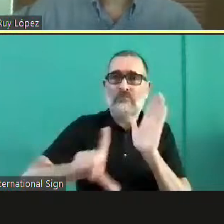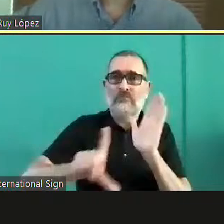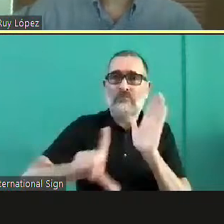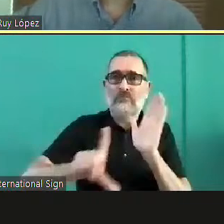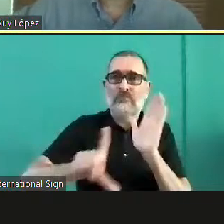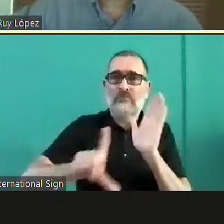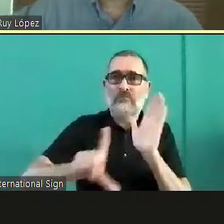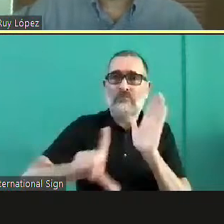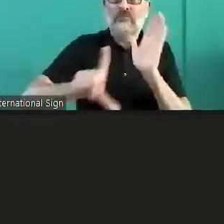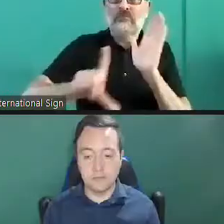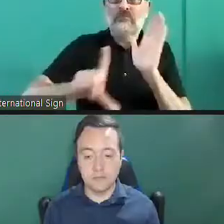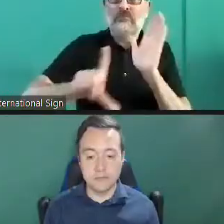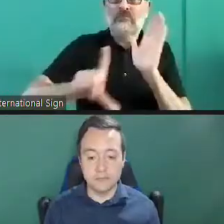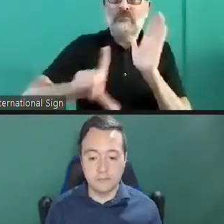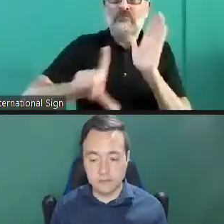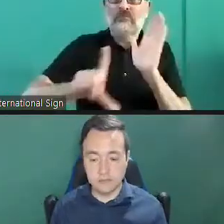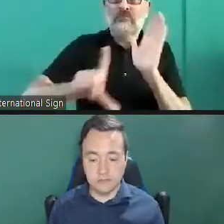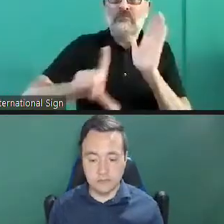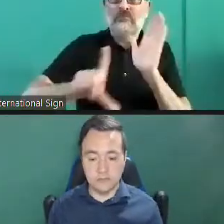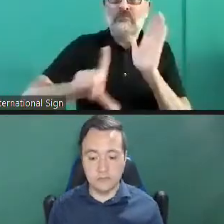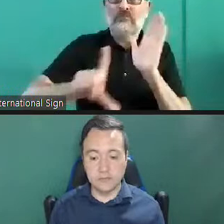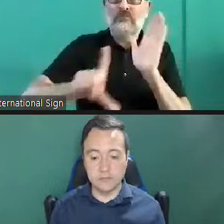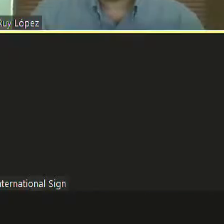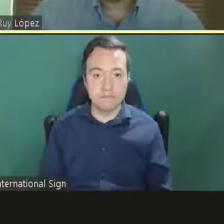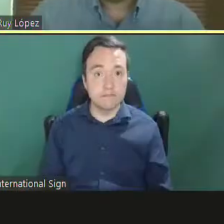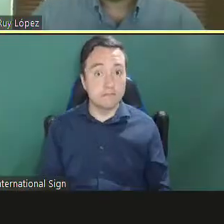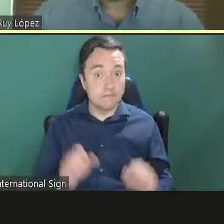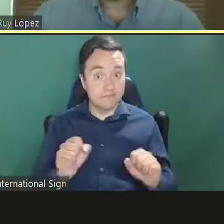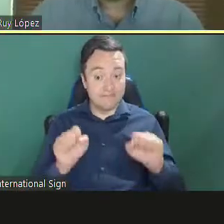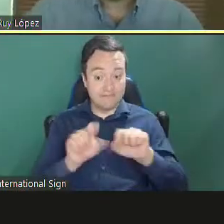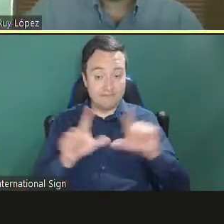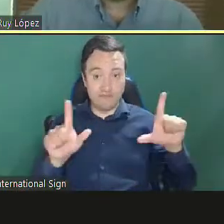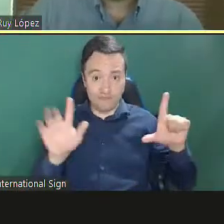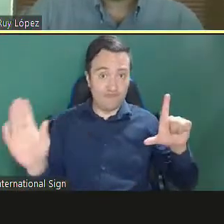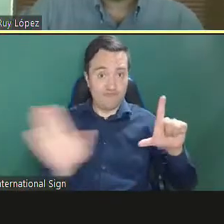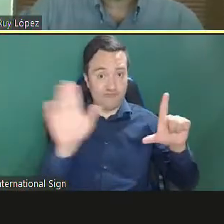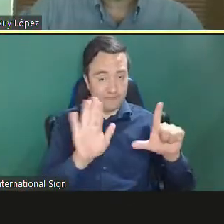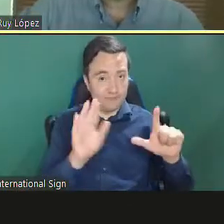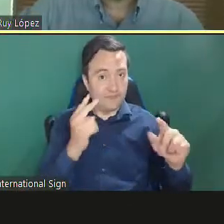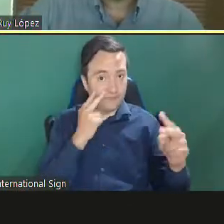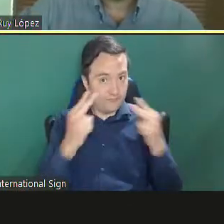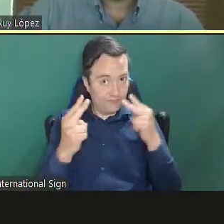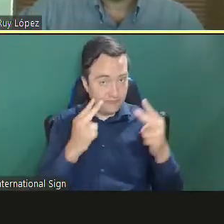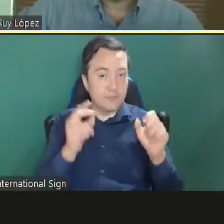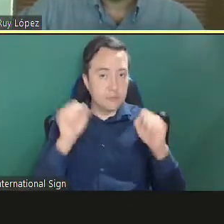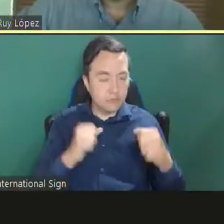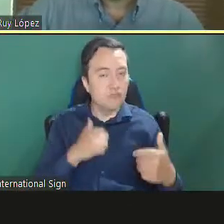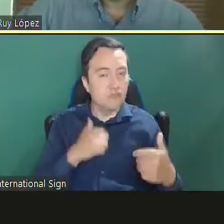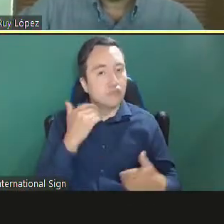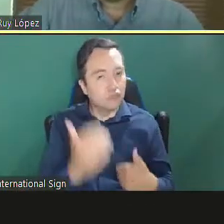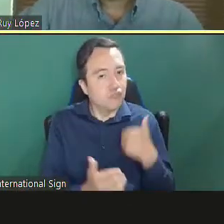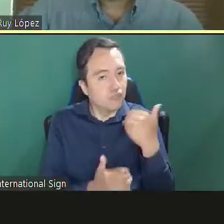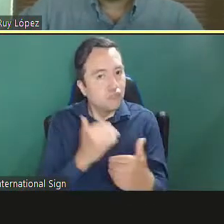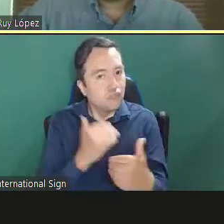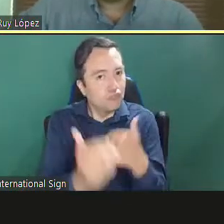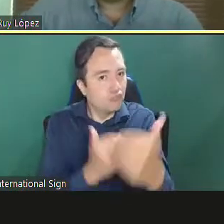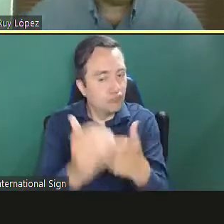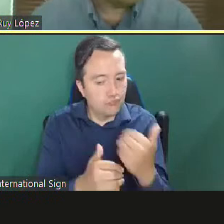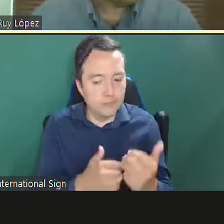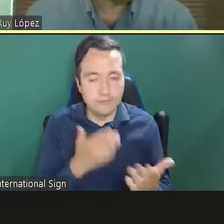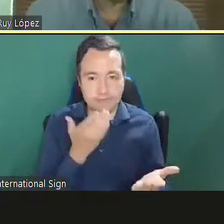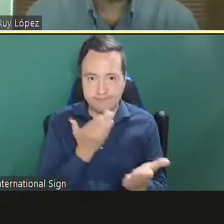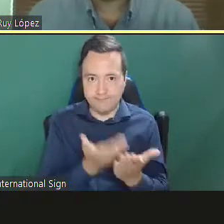few slides. I do believe you are seeing them now on screen in order to